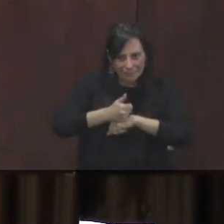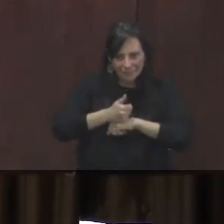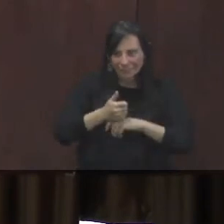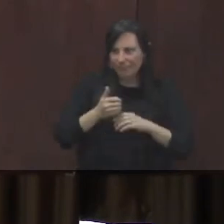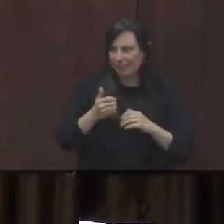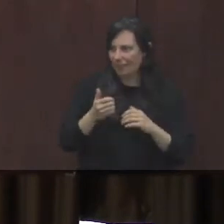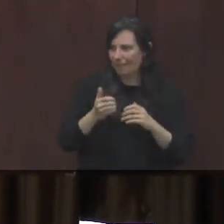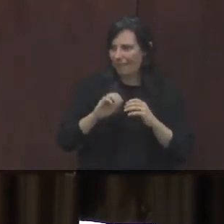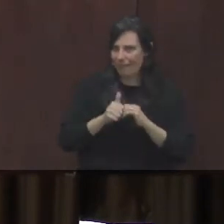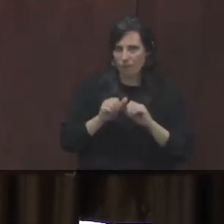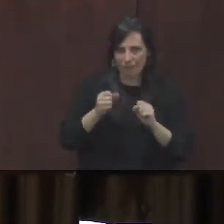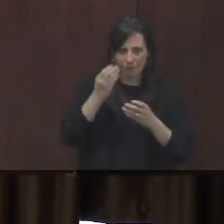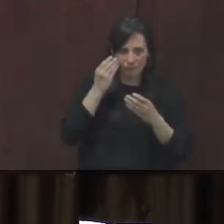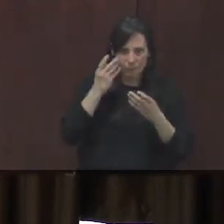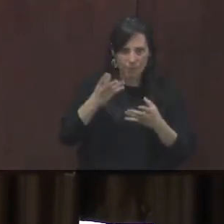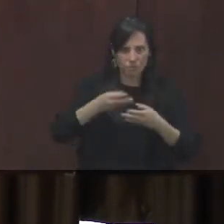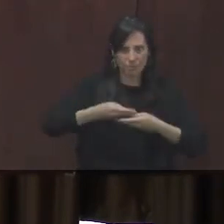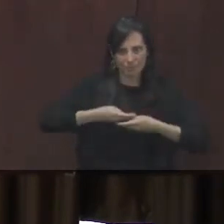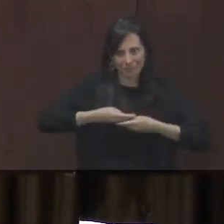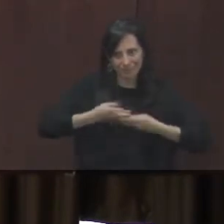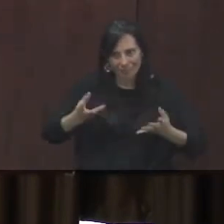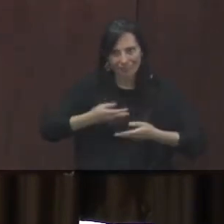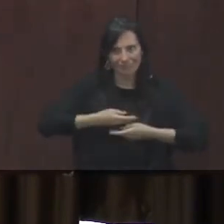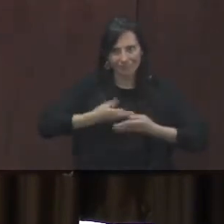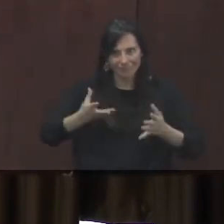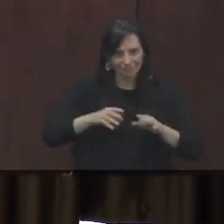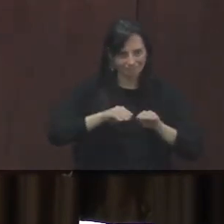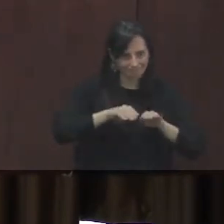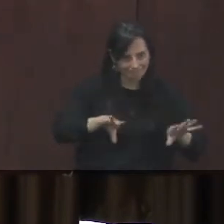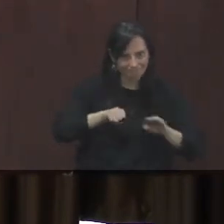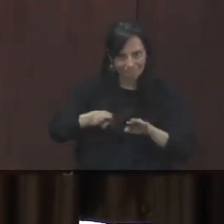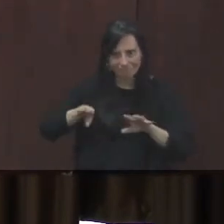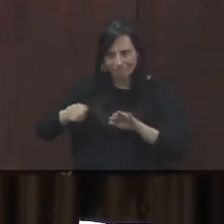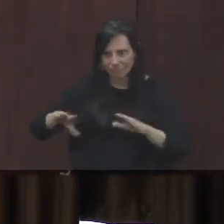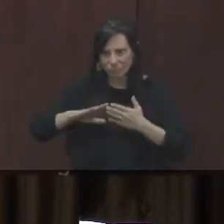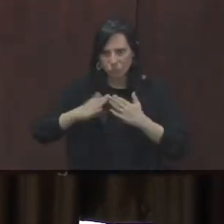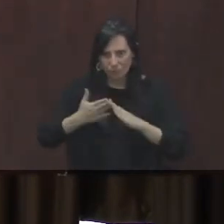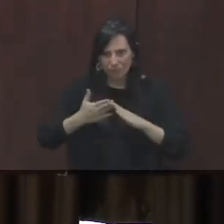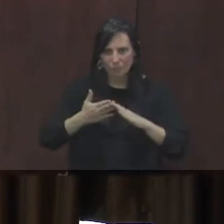that information out, and also making sure that folks understand